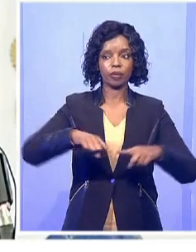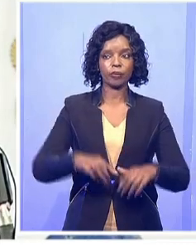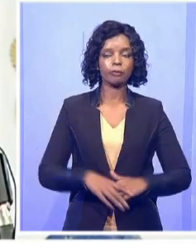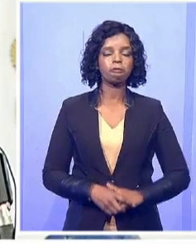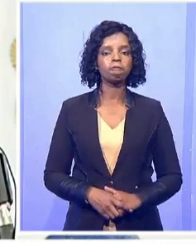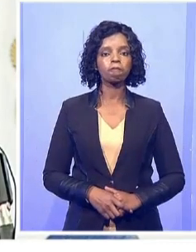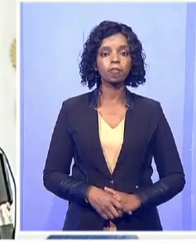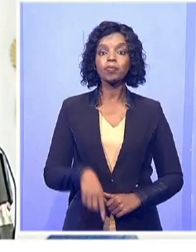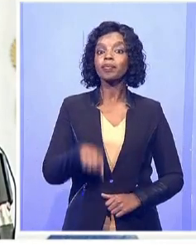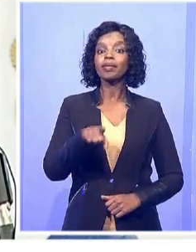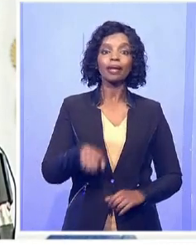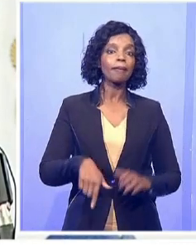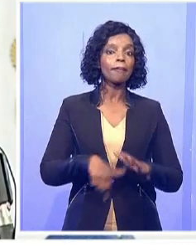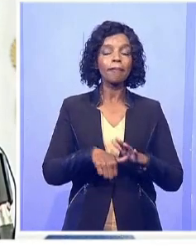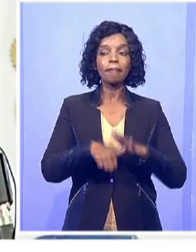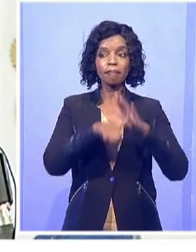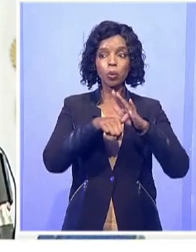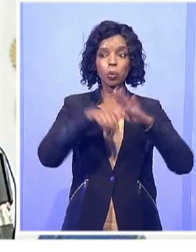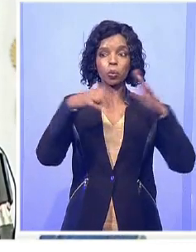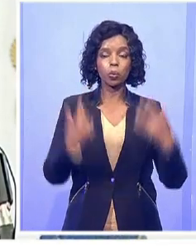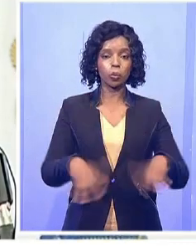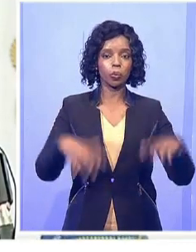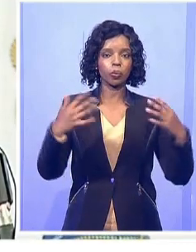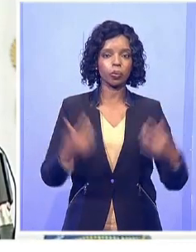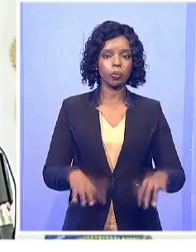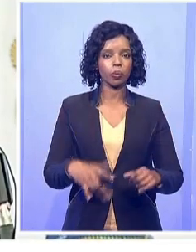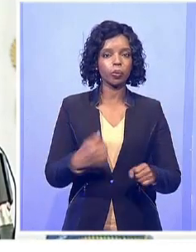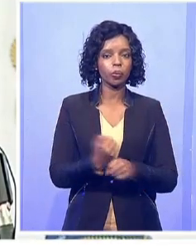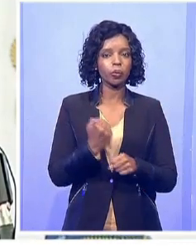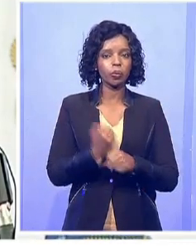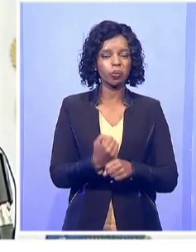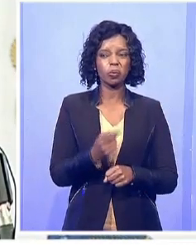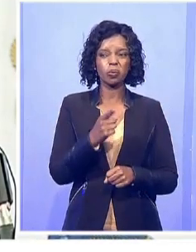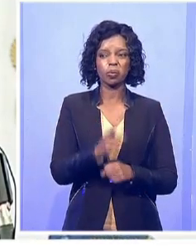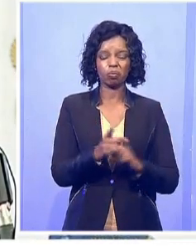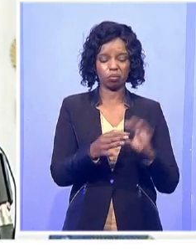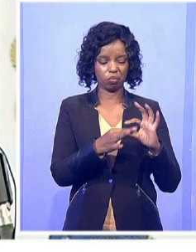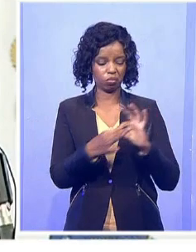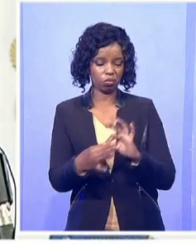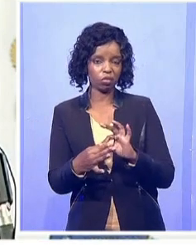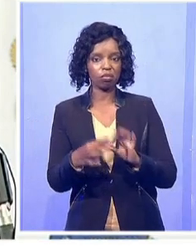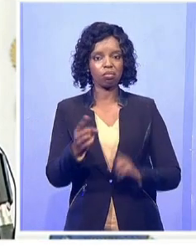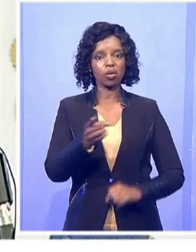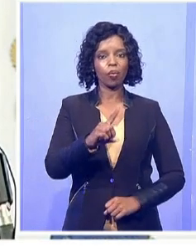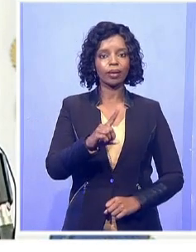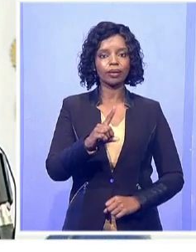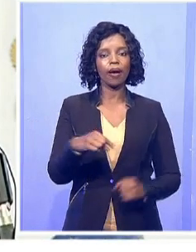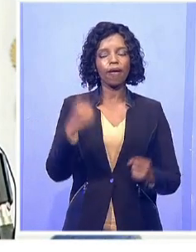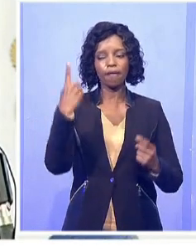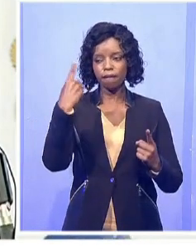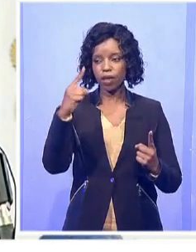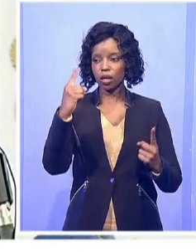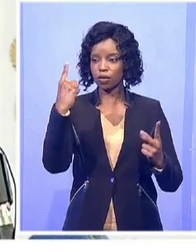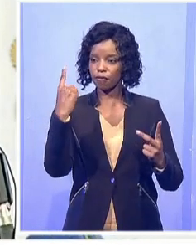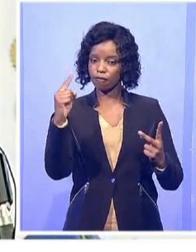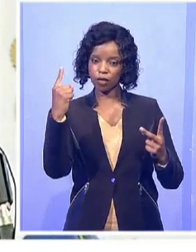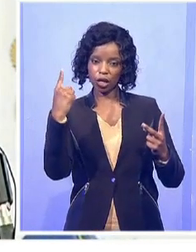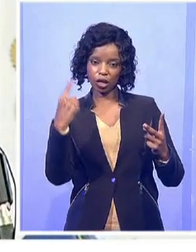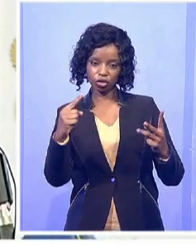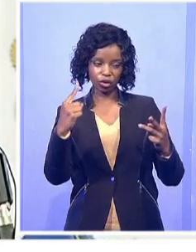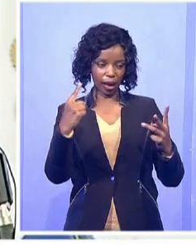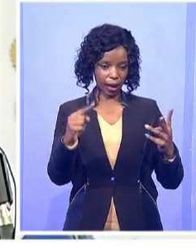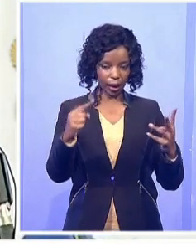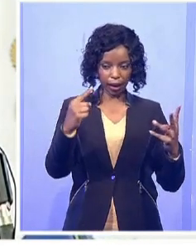There's a very important work stream that deals with the verification of all